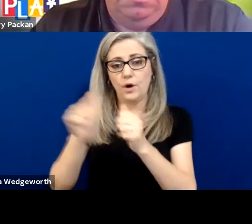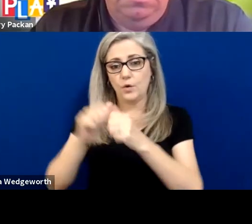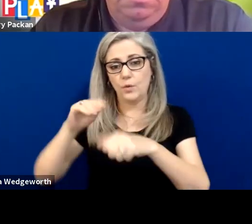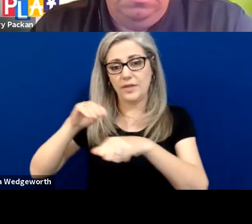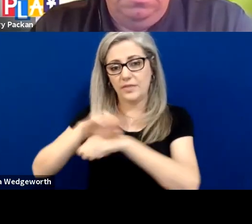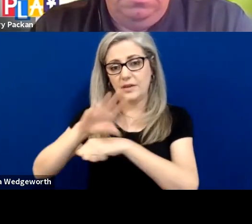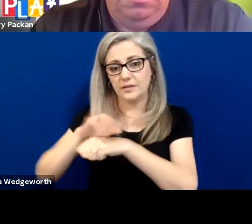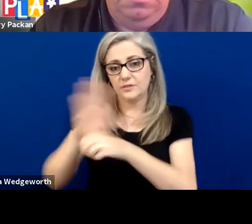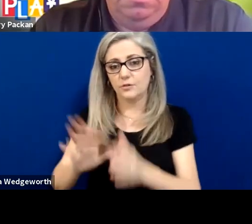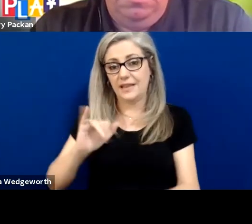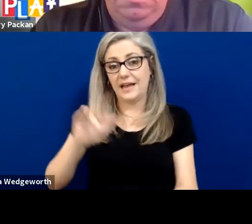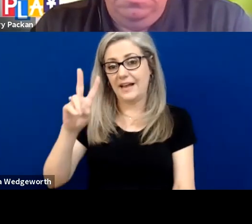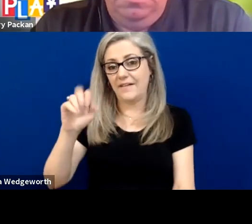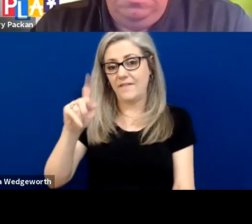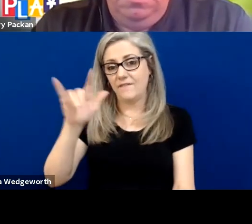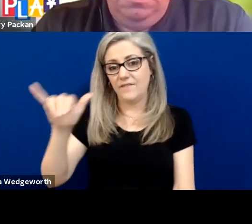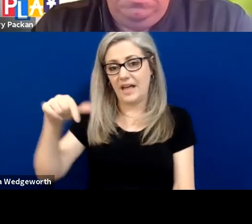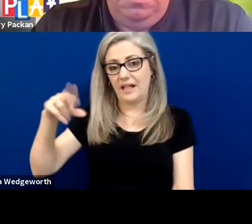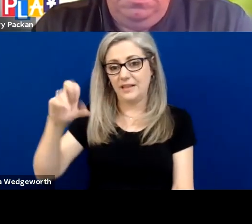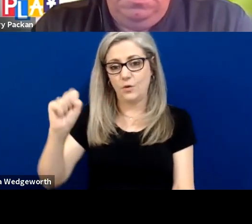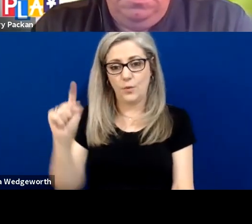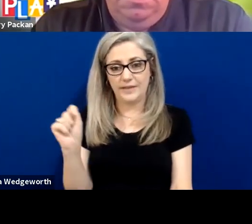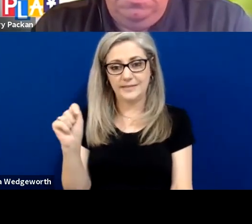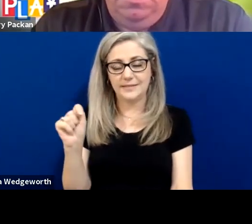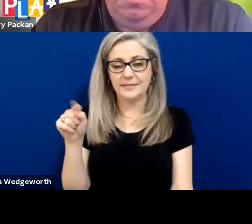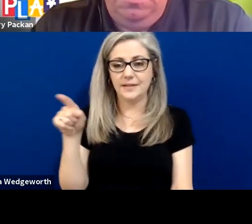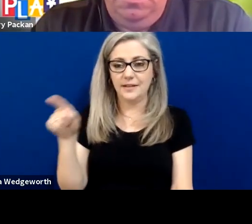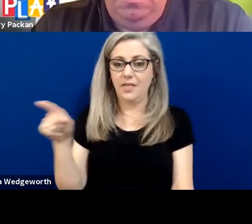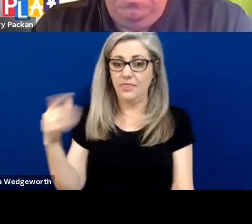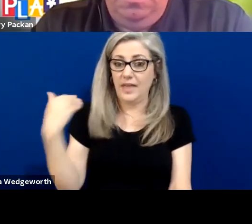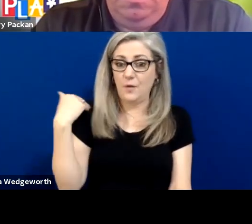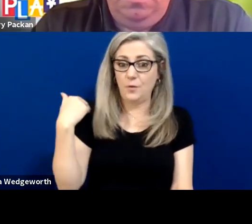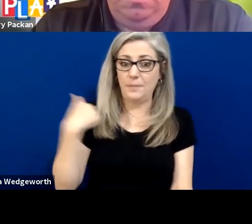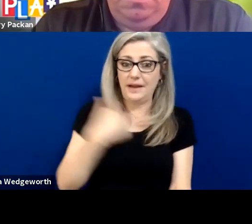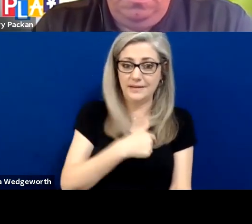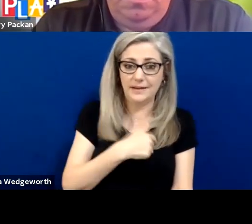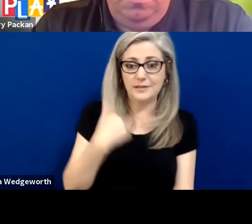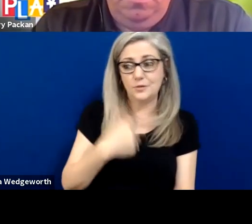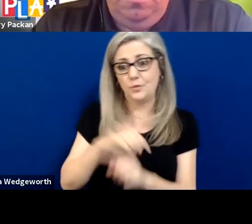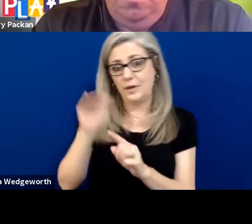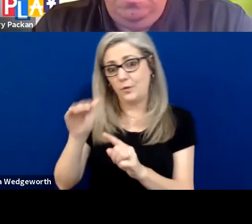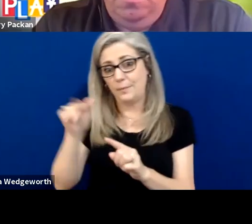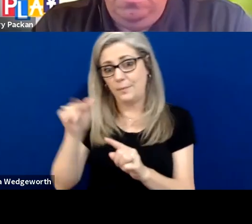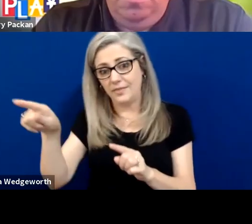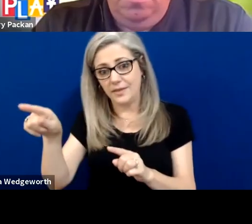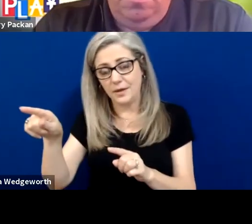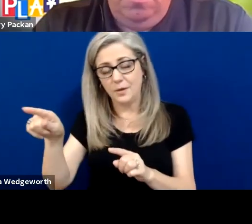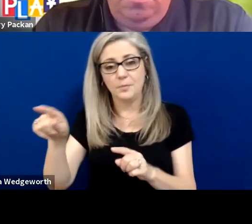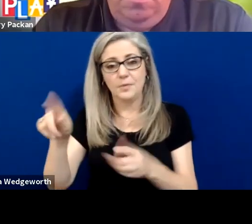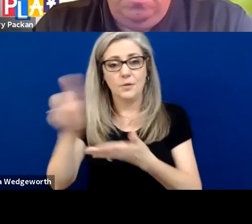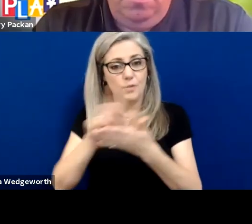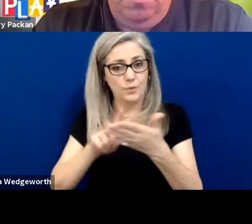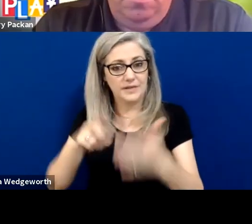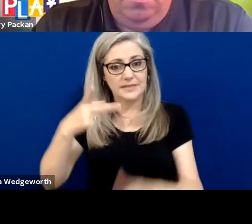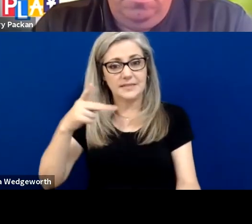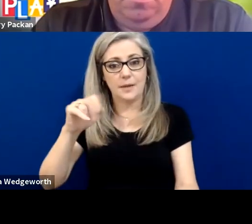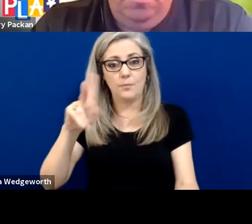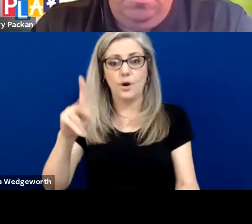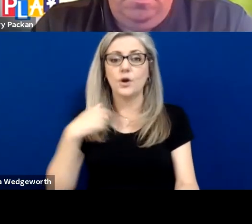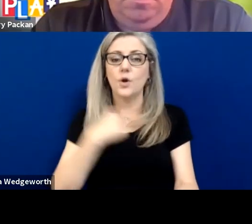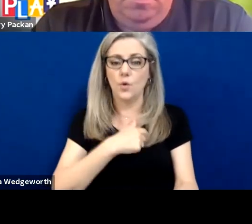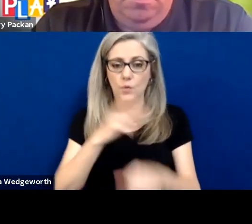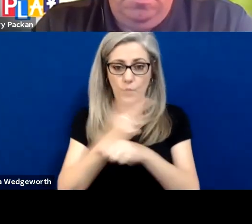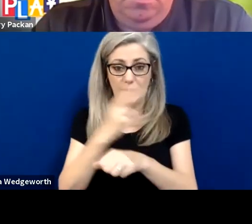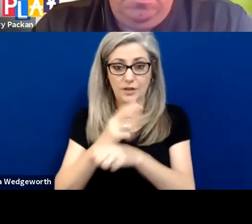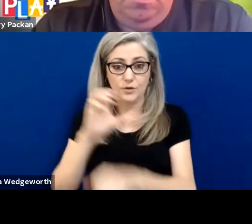Quest, really, you know, they remind us, we remind them, when we design a park, we use crime prevention through